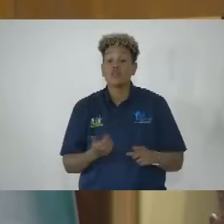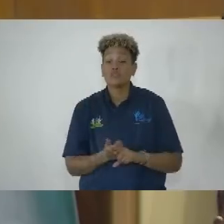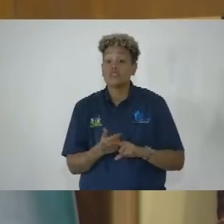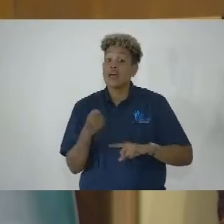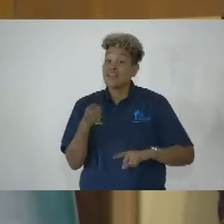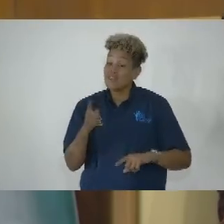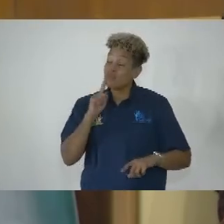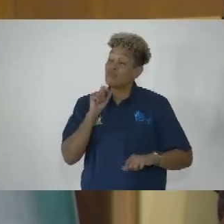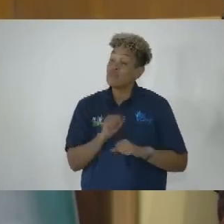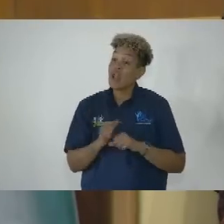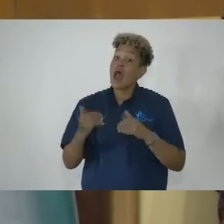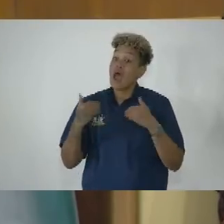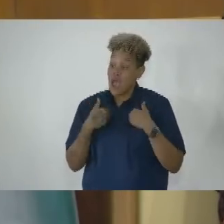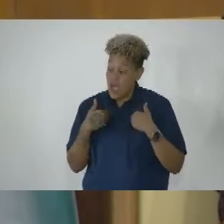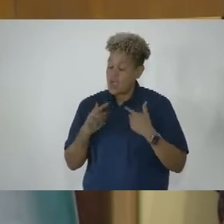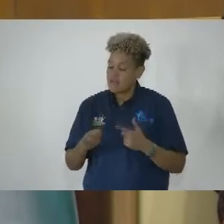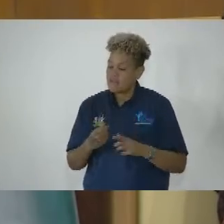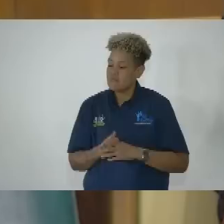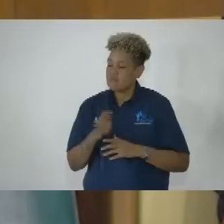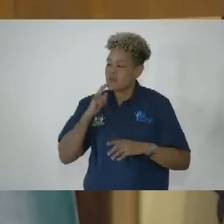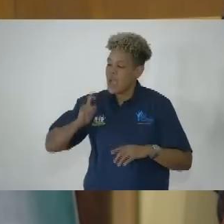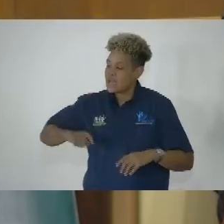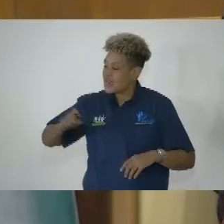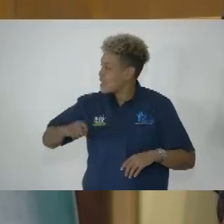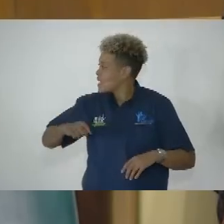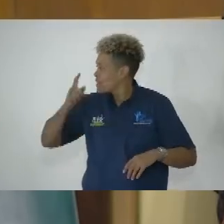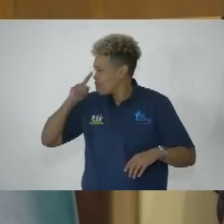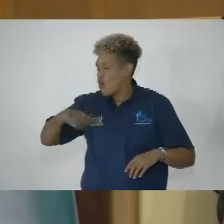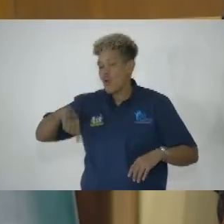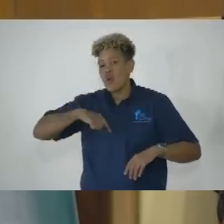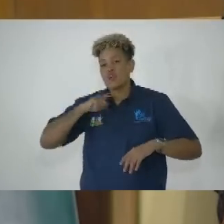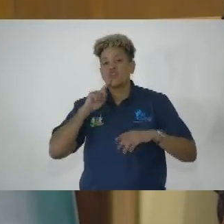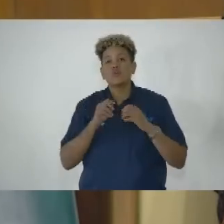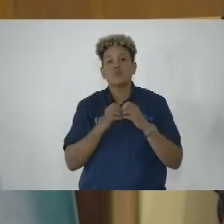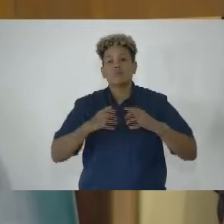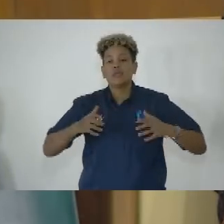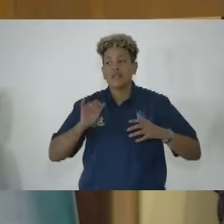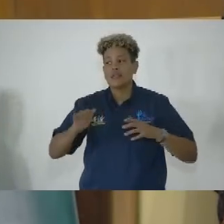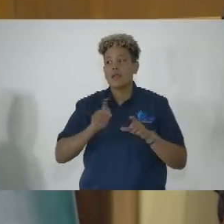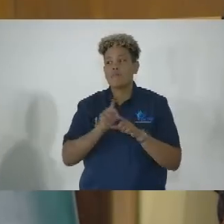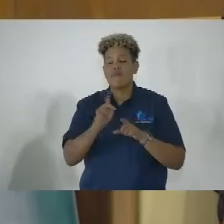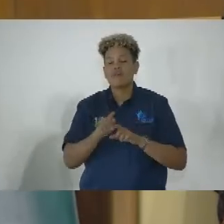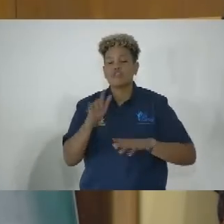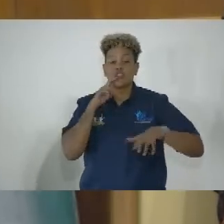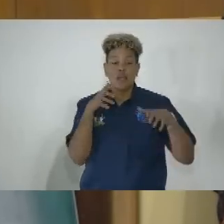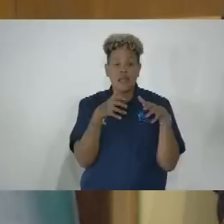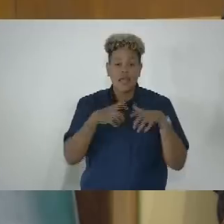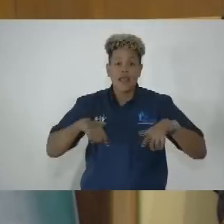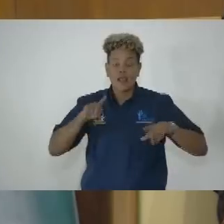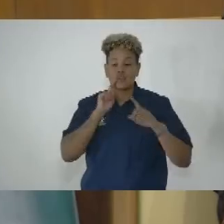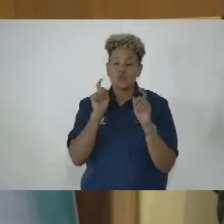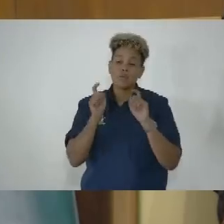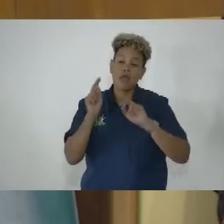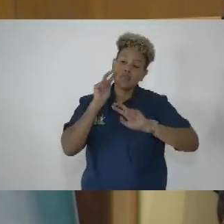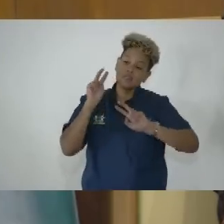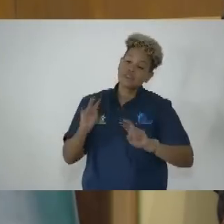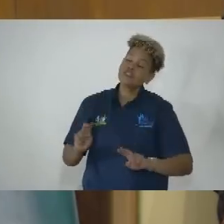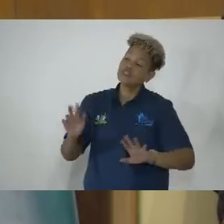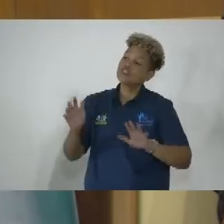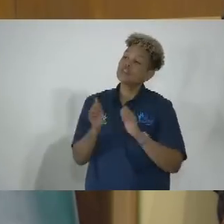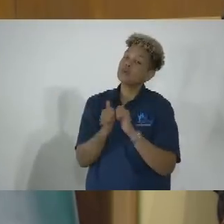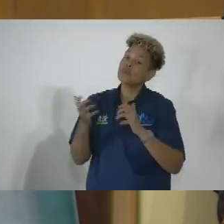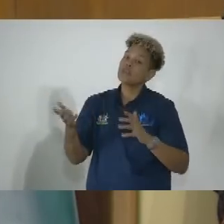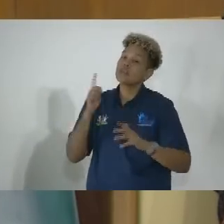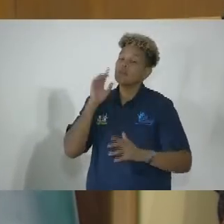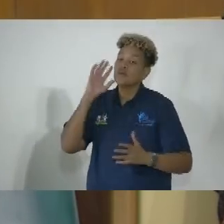there is a need for us to build out that professional cadre to deal with the